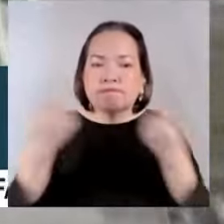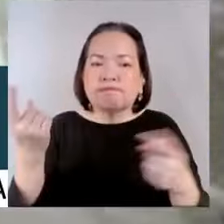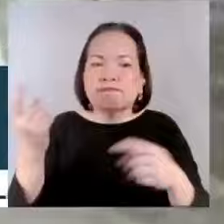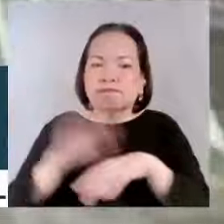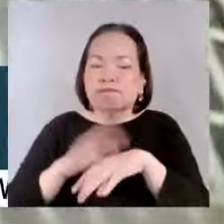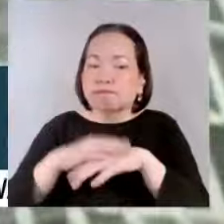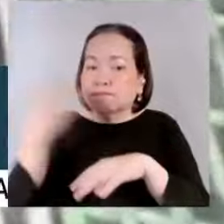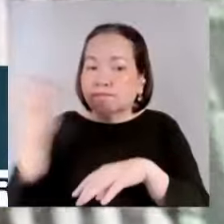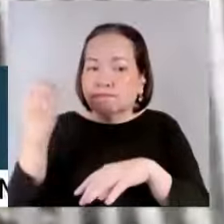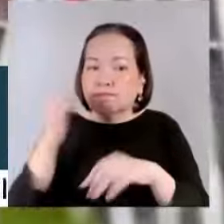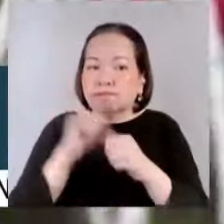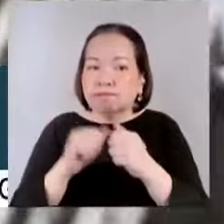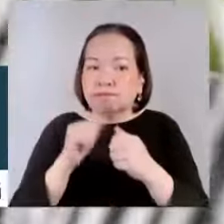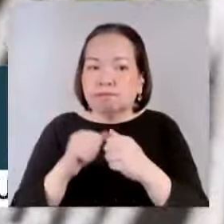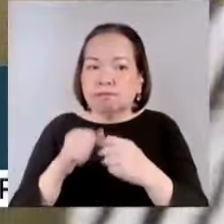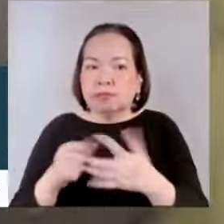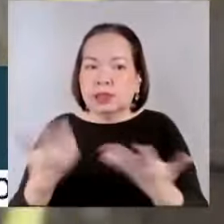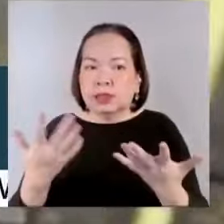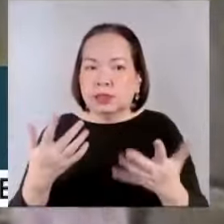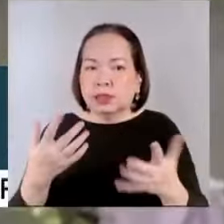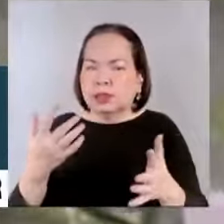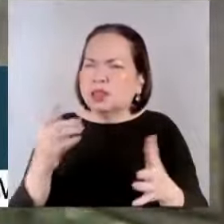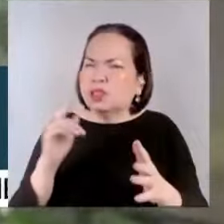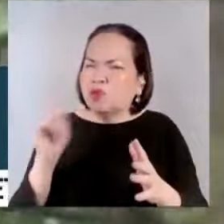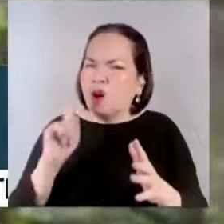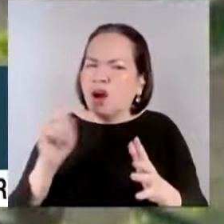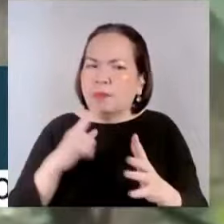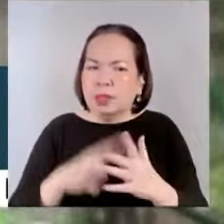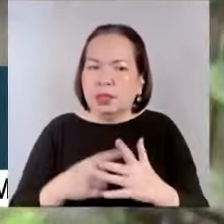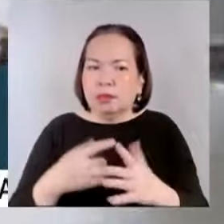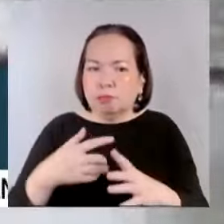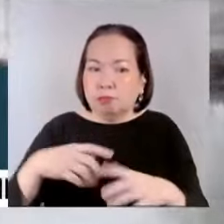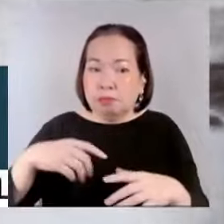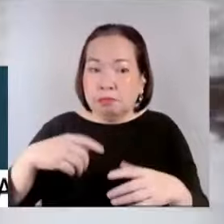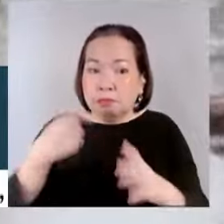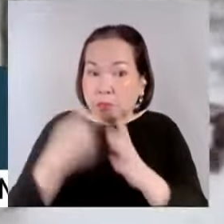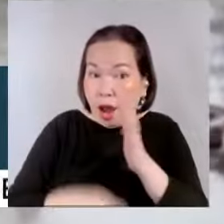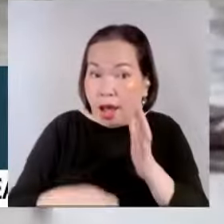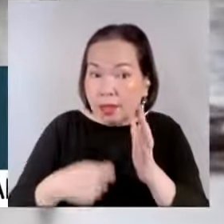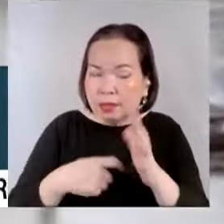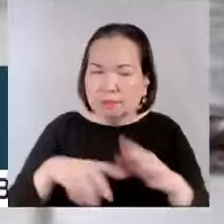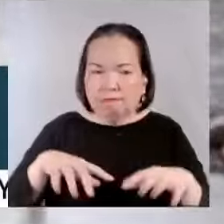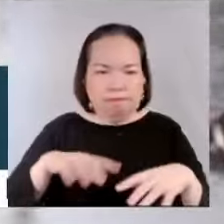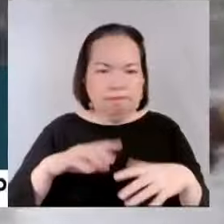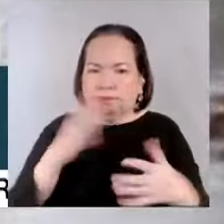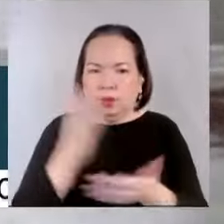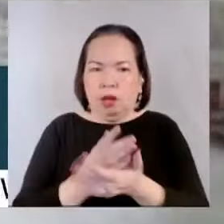a price freeze on basic goods. It will also allow local government units